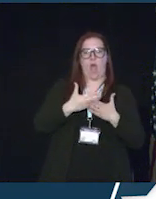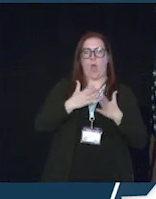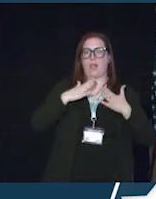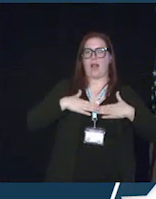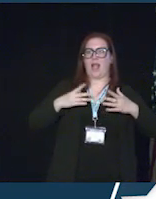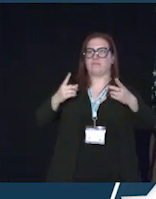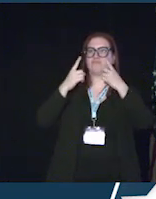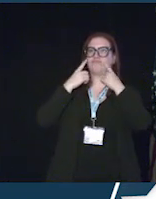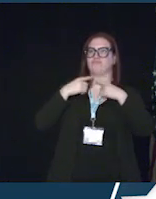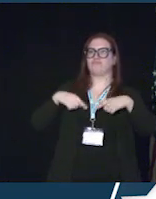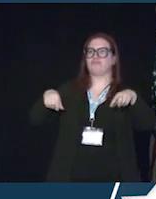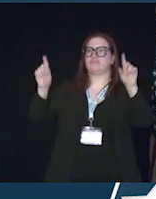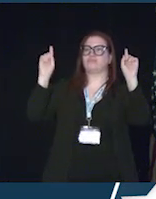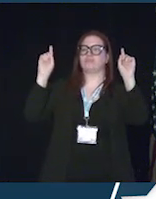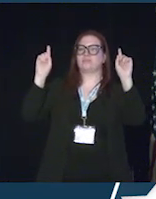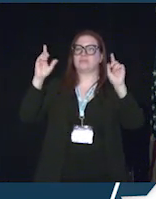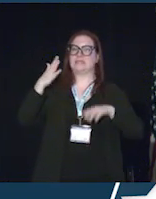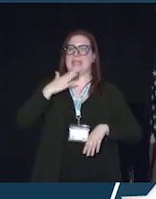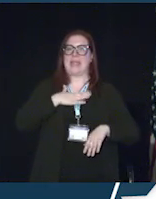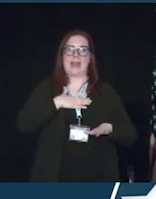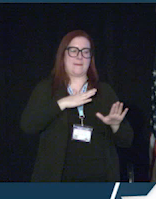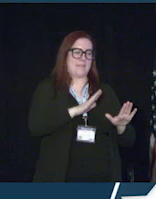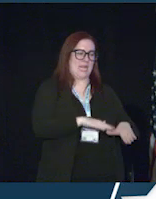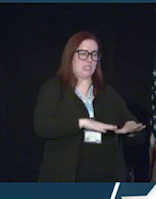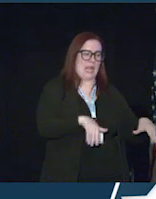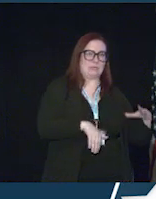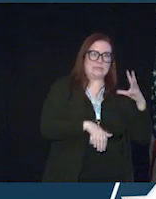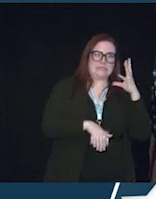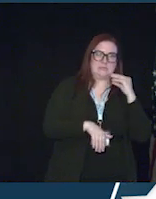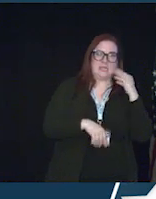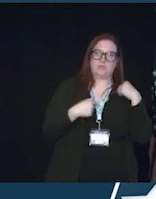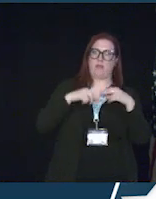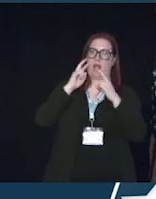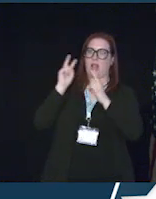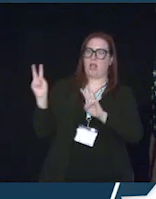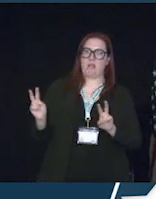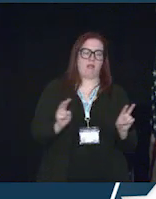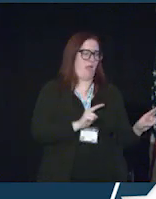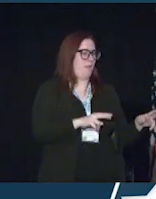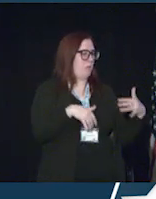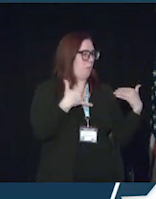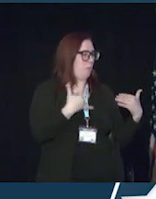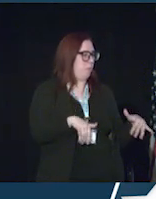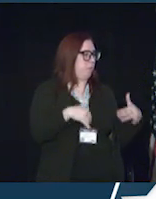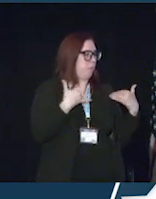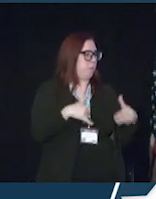my childhood, and I'm so very proud of it.